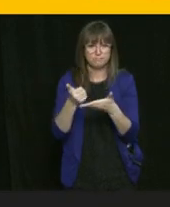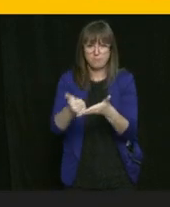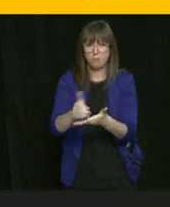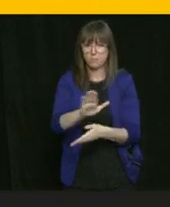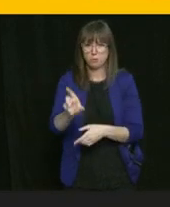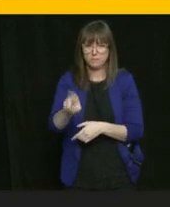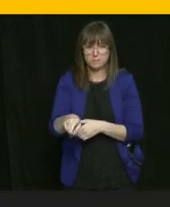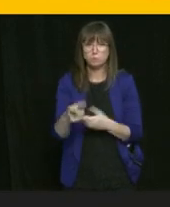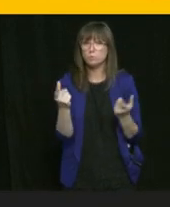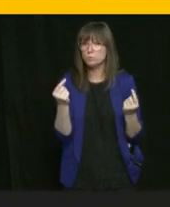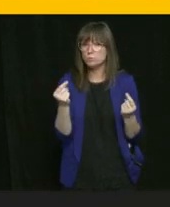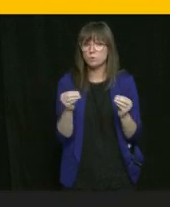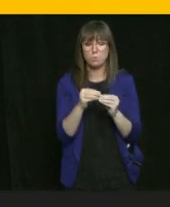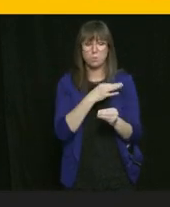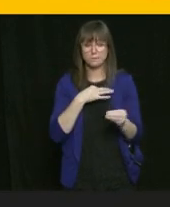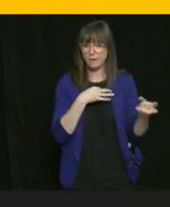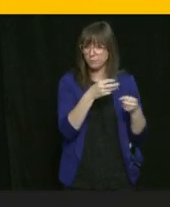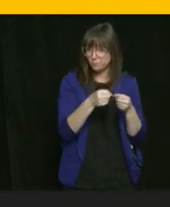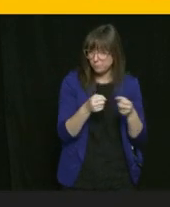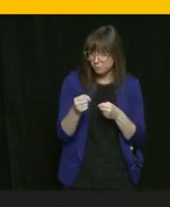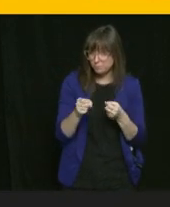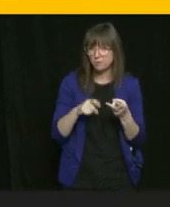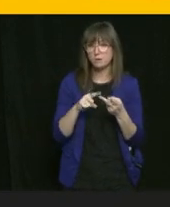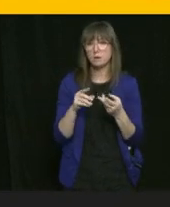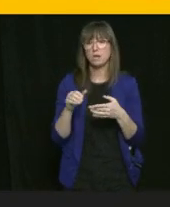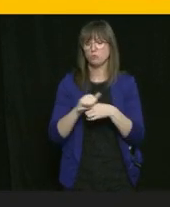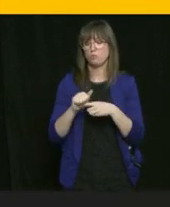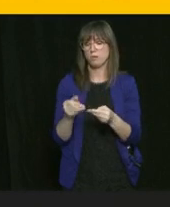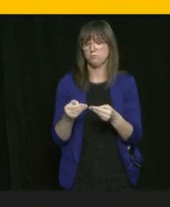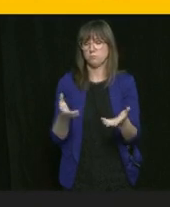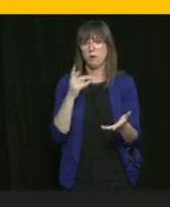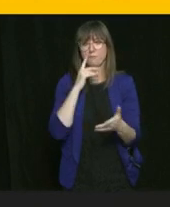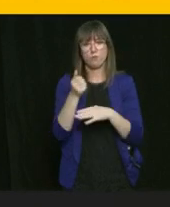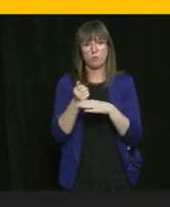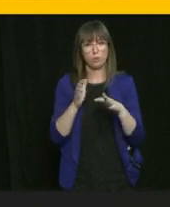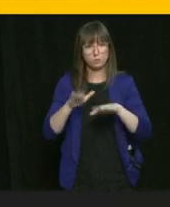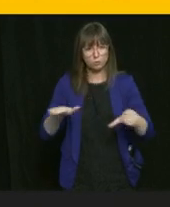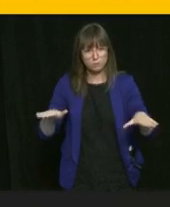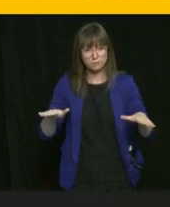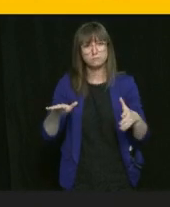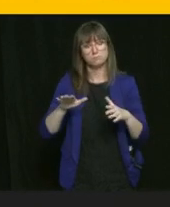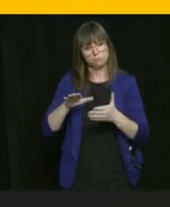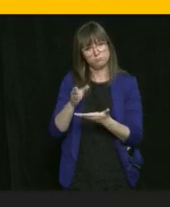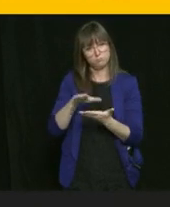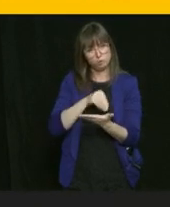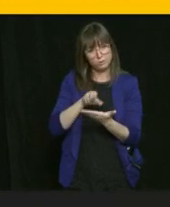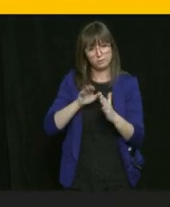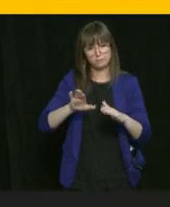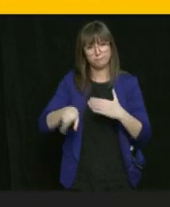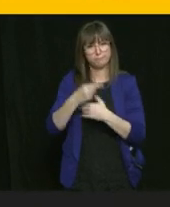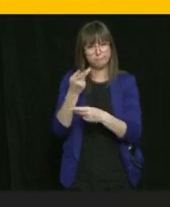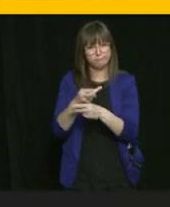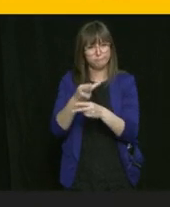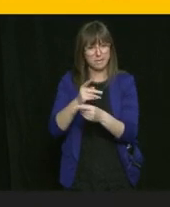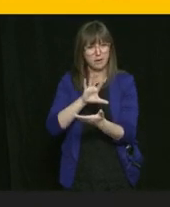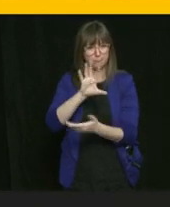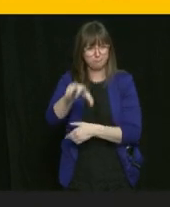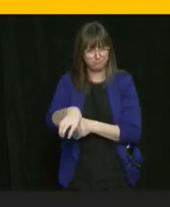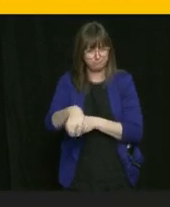25 million additional staff and offering training for early learning and child care facilities. Today, I